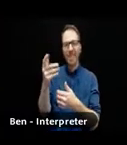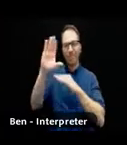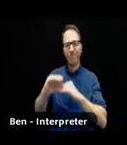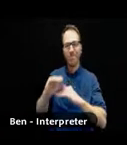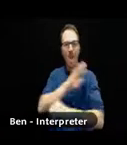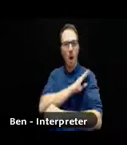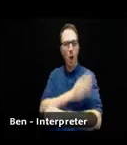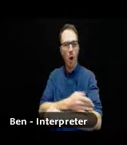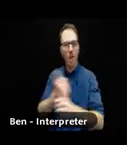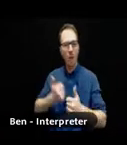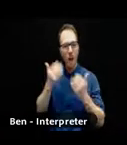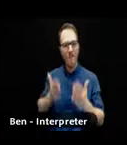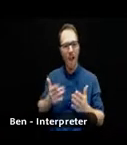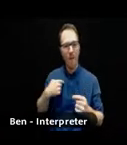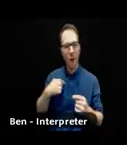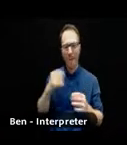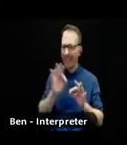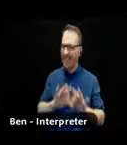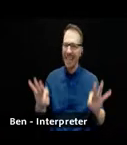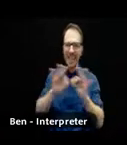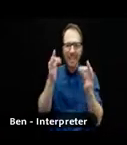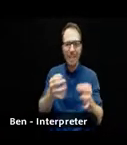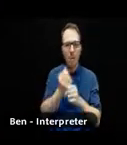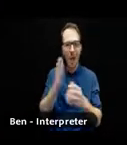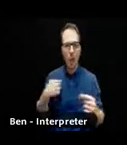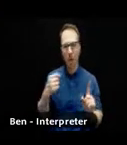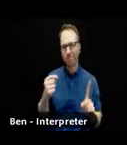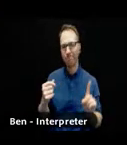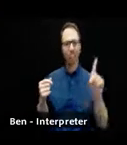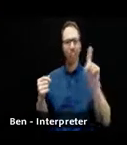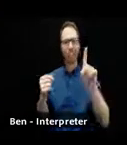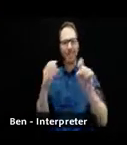a key decision maker in the consensus process.